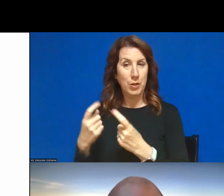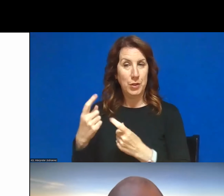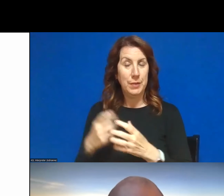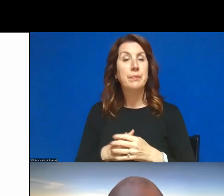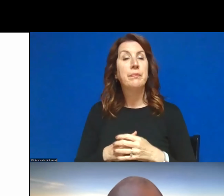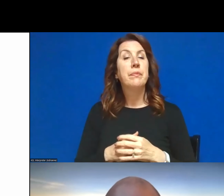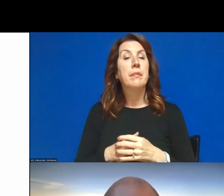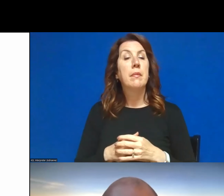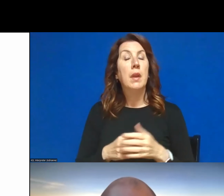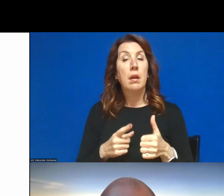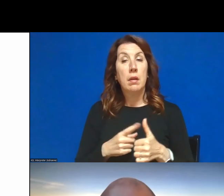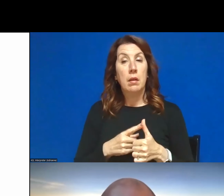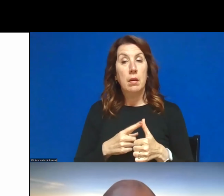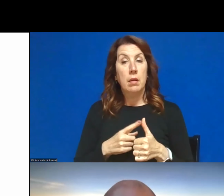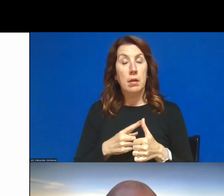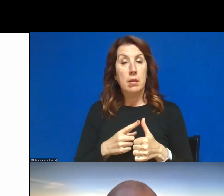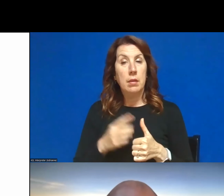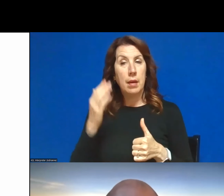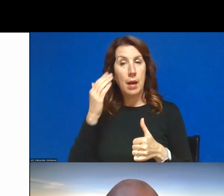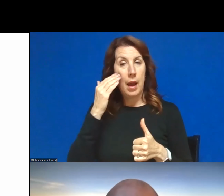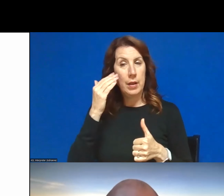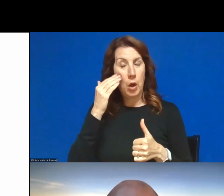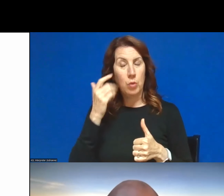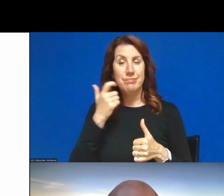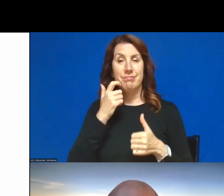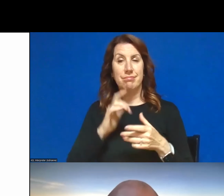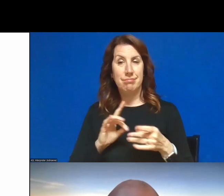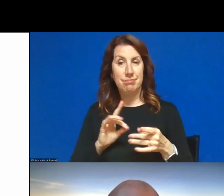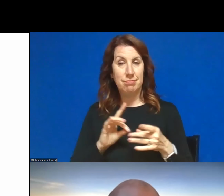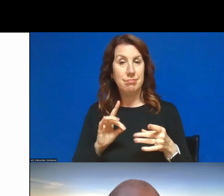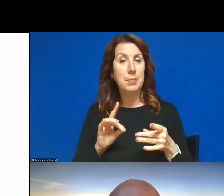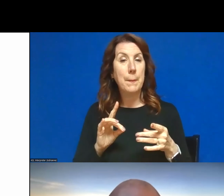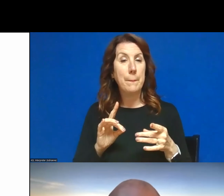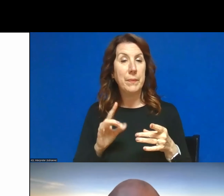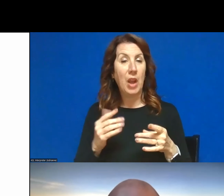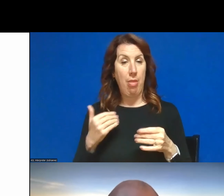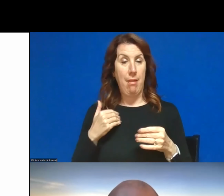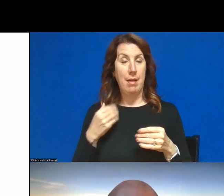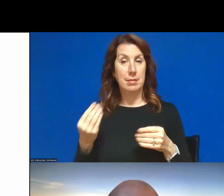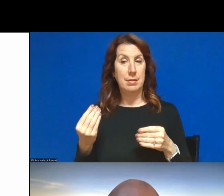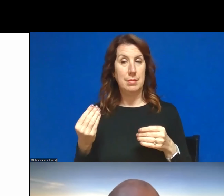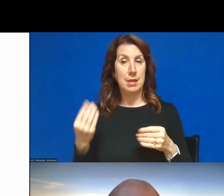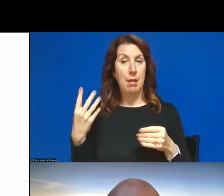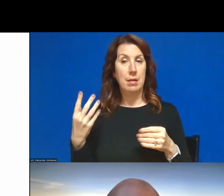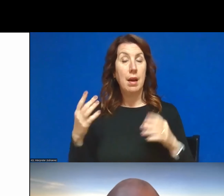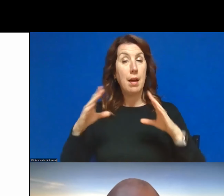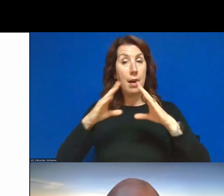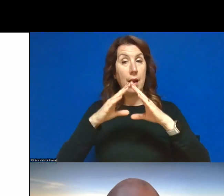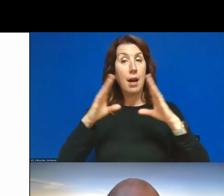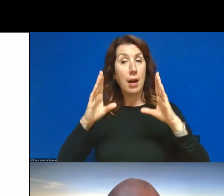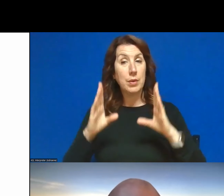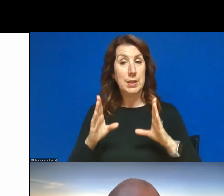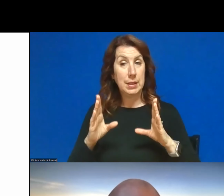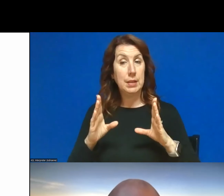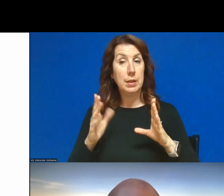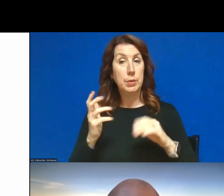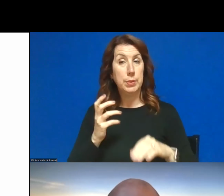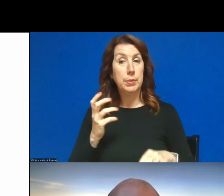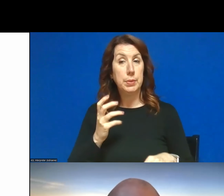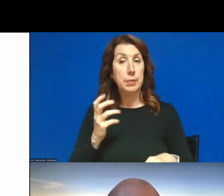So one, I know that Corinne brought it up in her last slide, but housing is